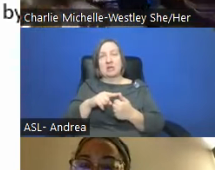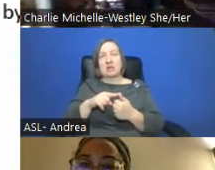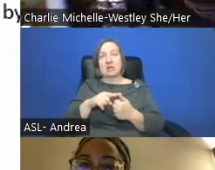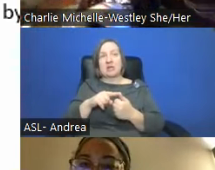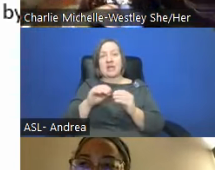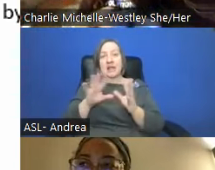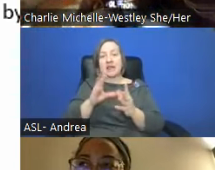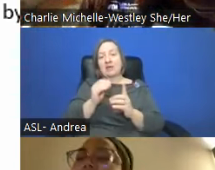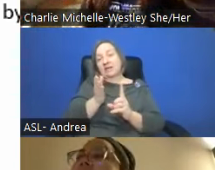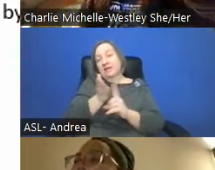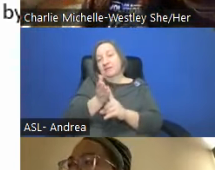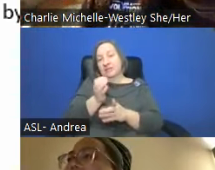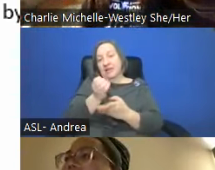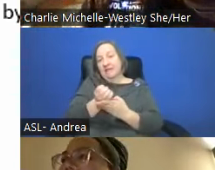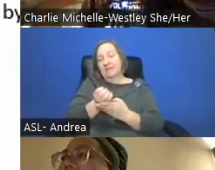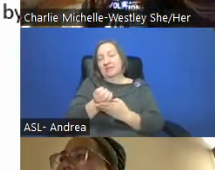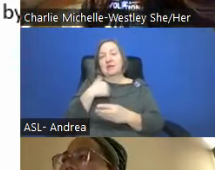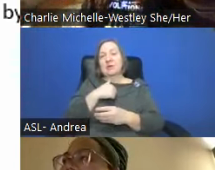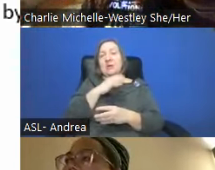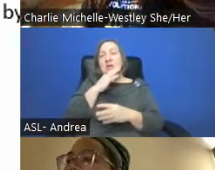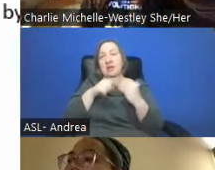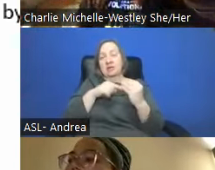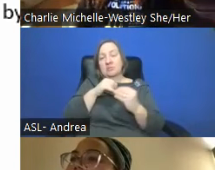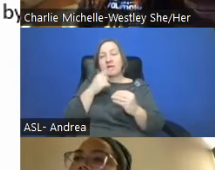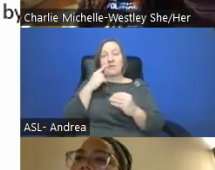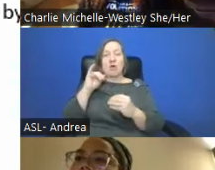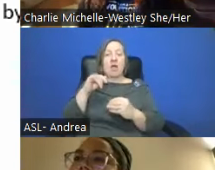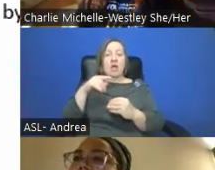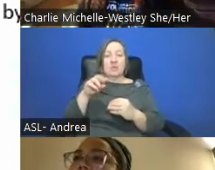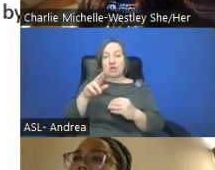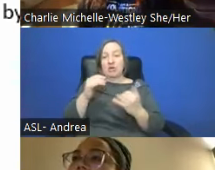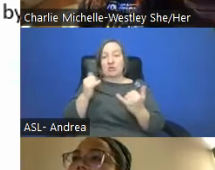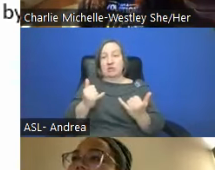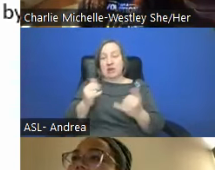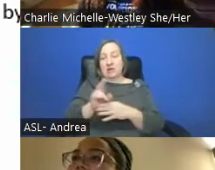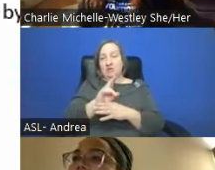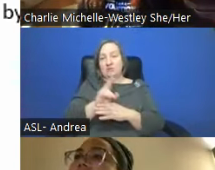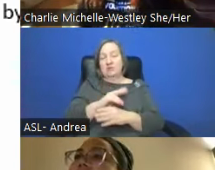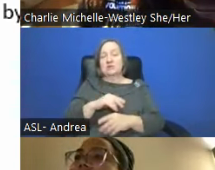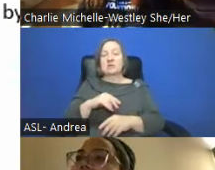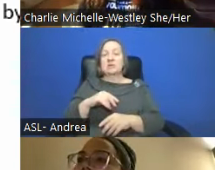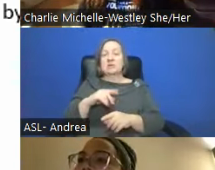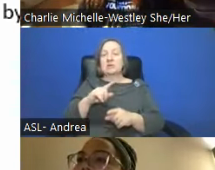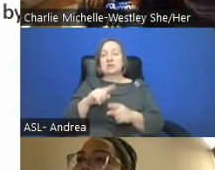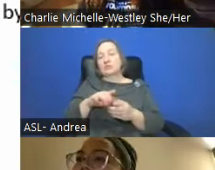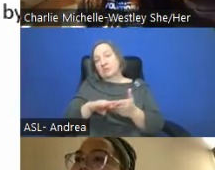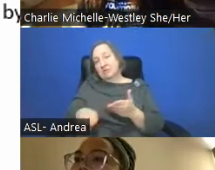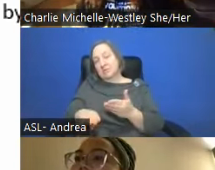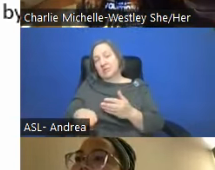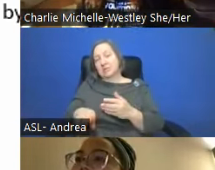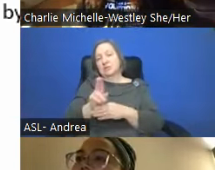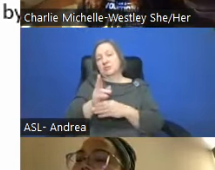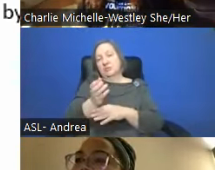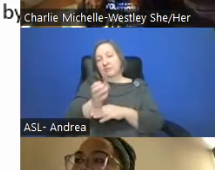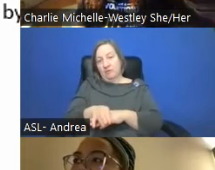clear and convincing evidence, which is what we talked about for that the IPR uses now in order to dismiss a use of force